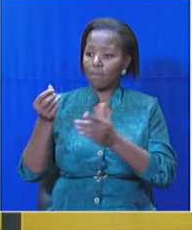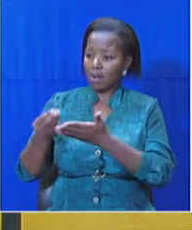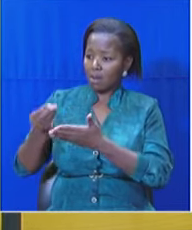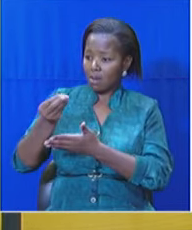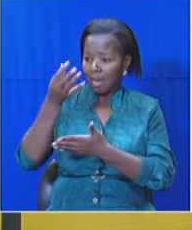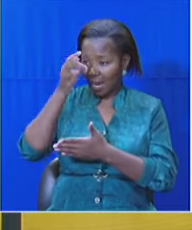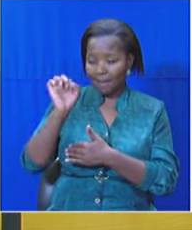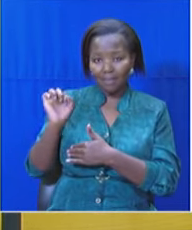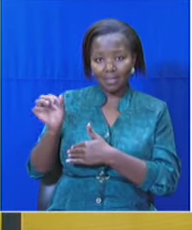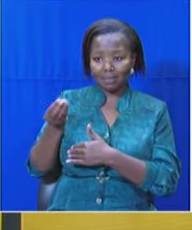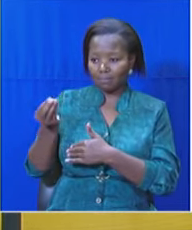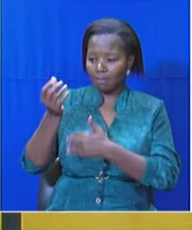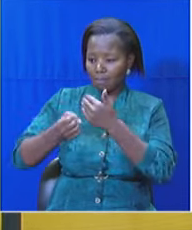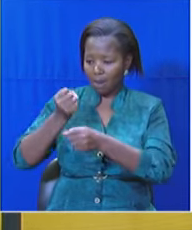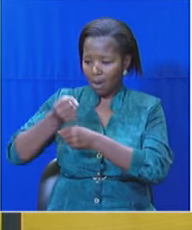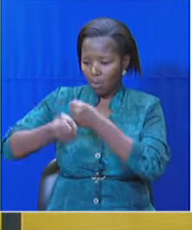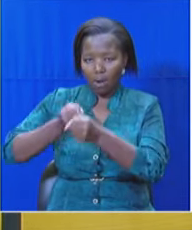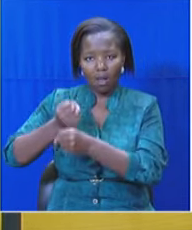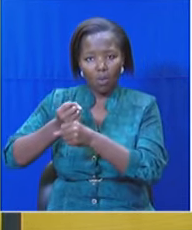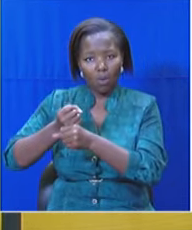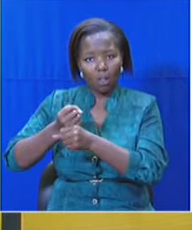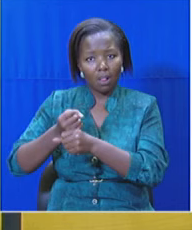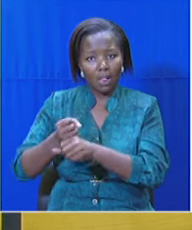that it gets on an annual basis.